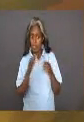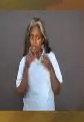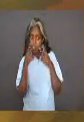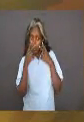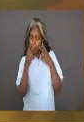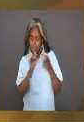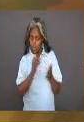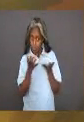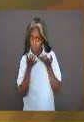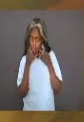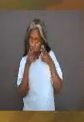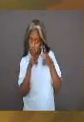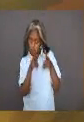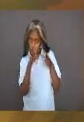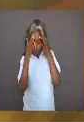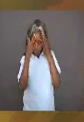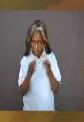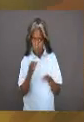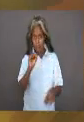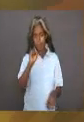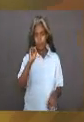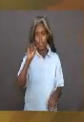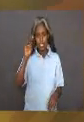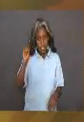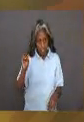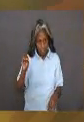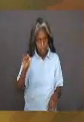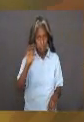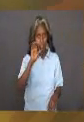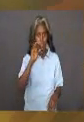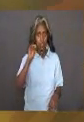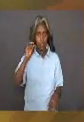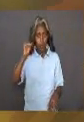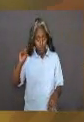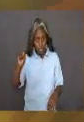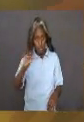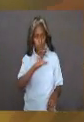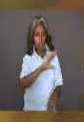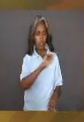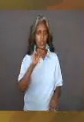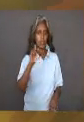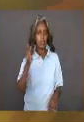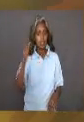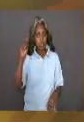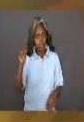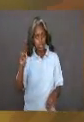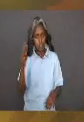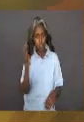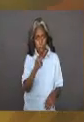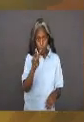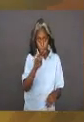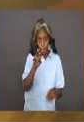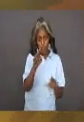you to determine the sine, cosine, and tangent for both